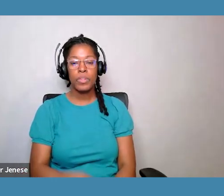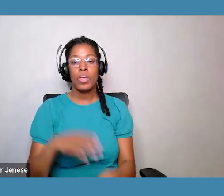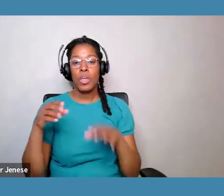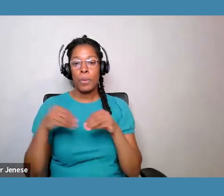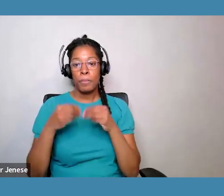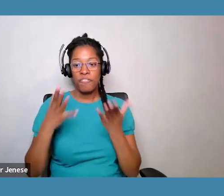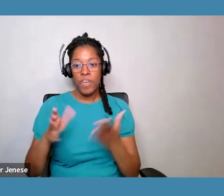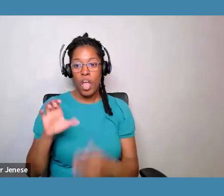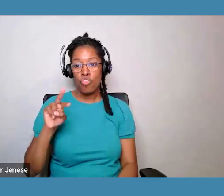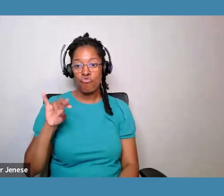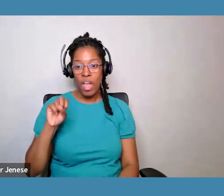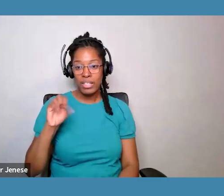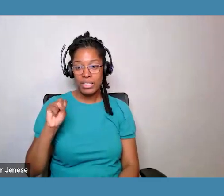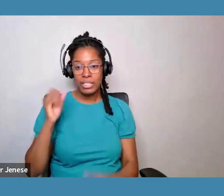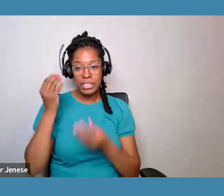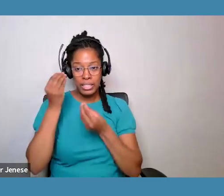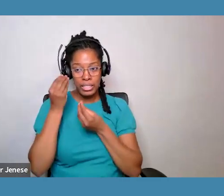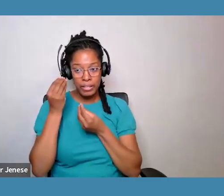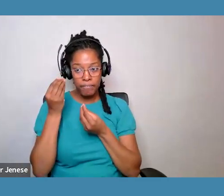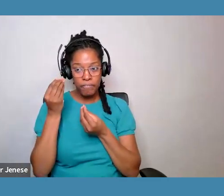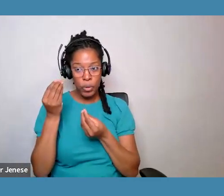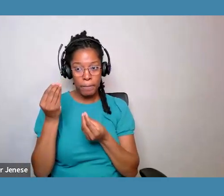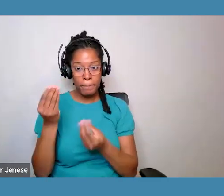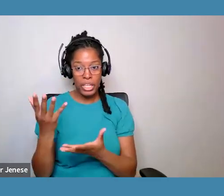Providing crisis information,